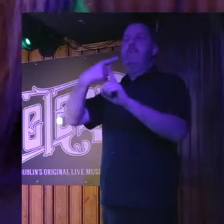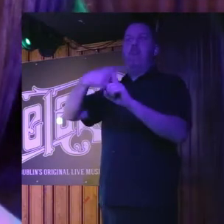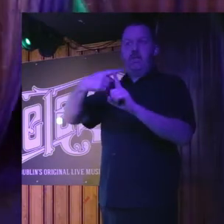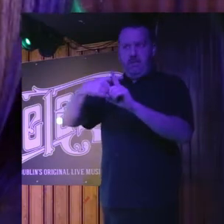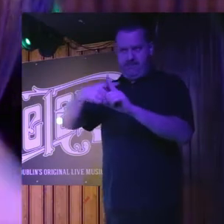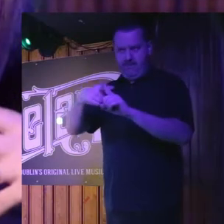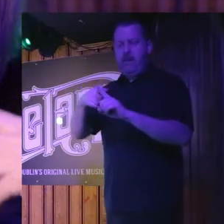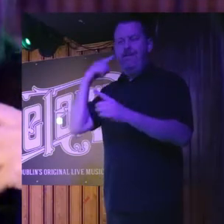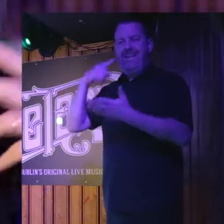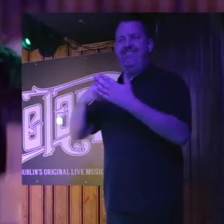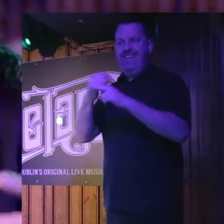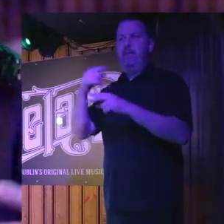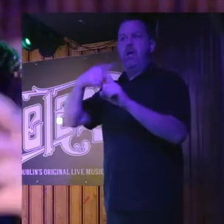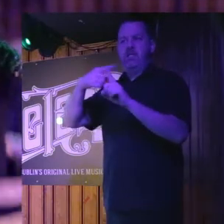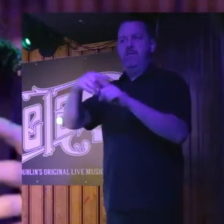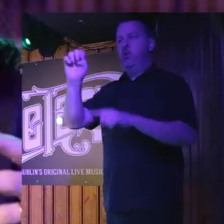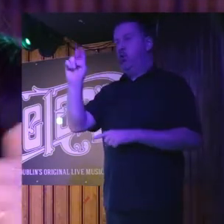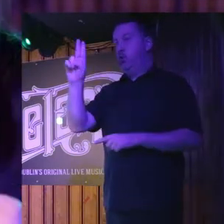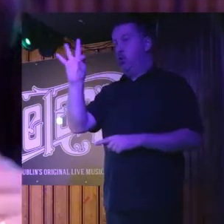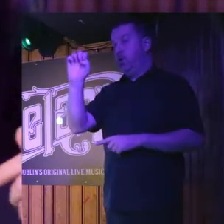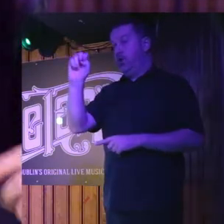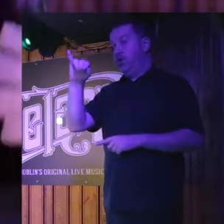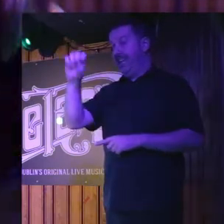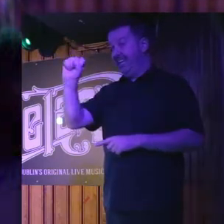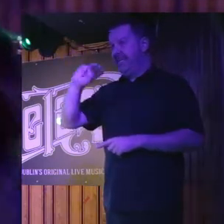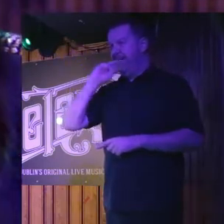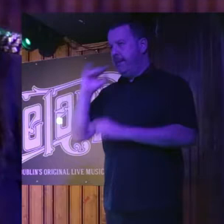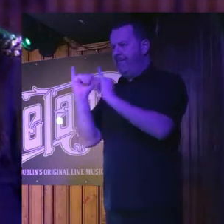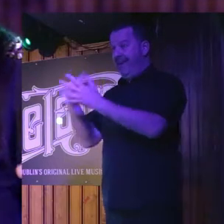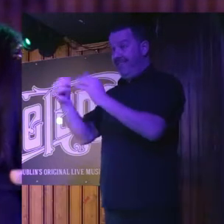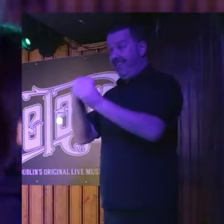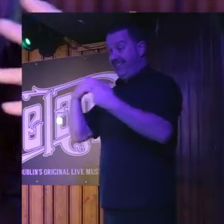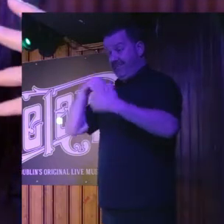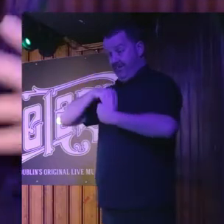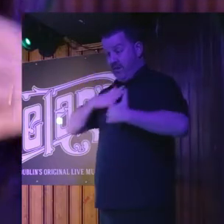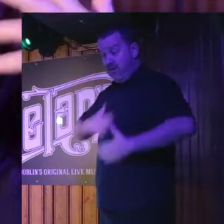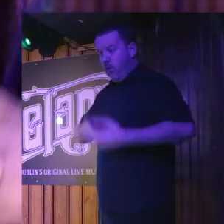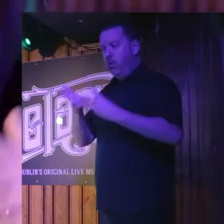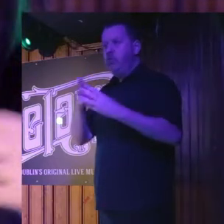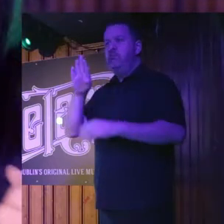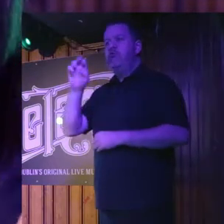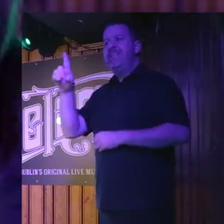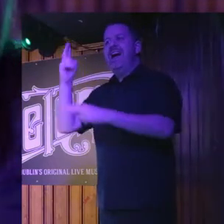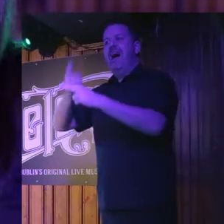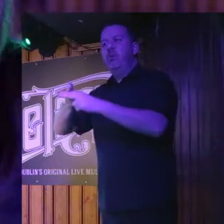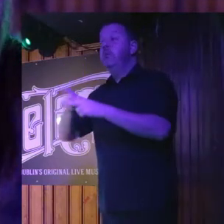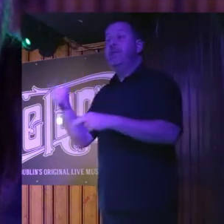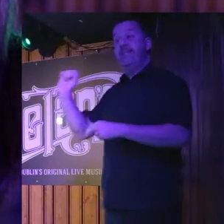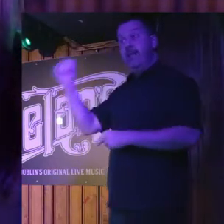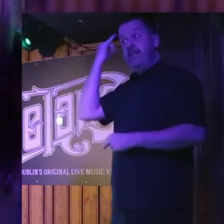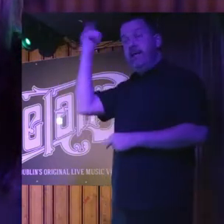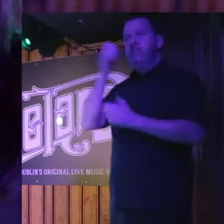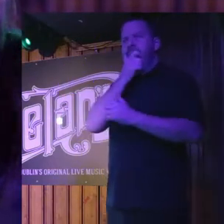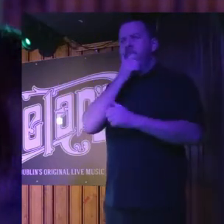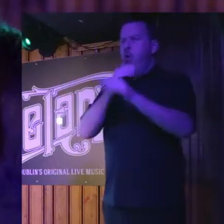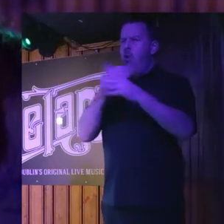out bad traits and breed in good traits. So one of his ideas in this regard was that we should publish a list of all of the men